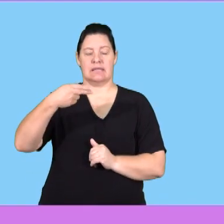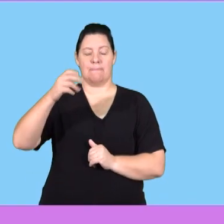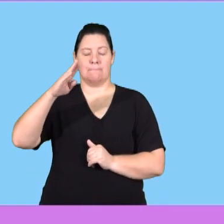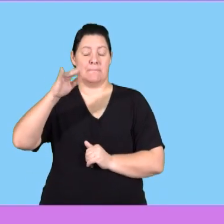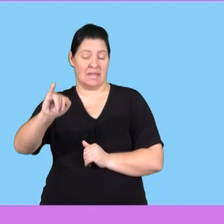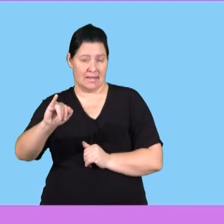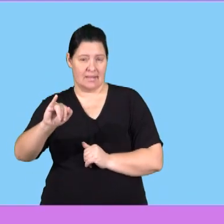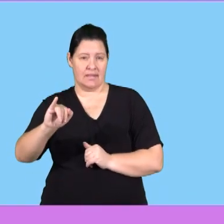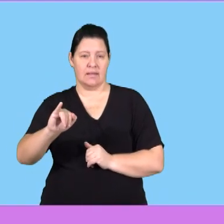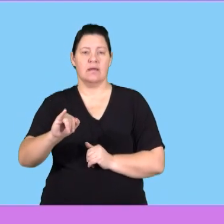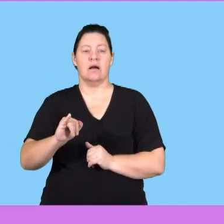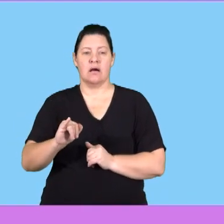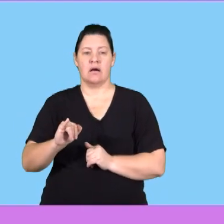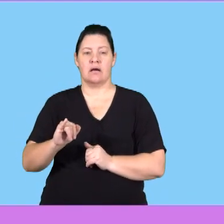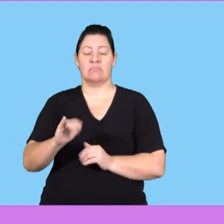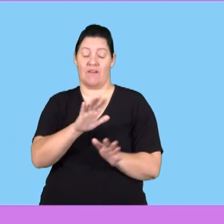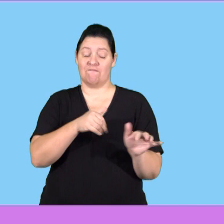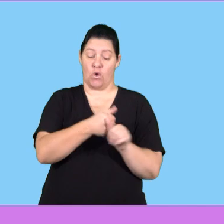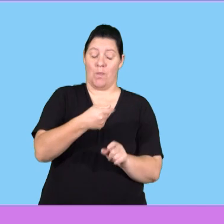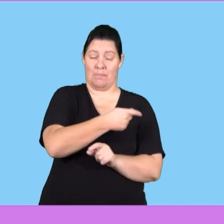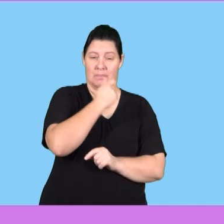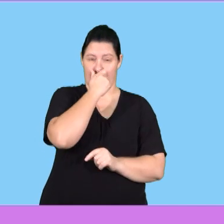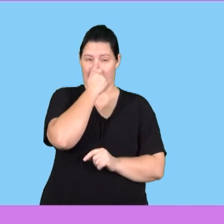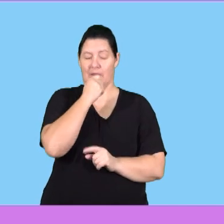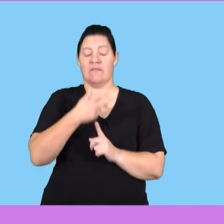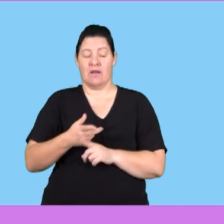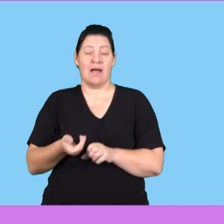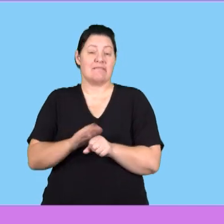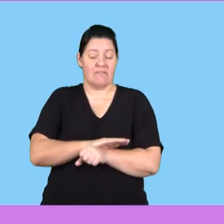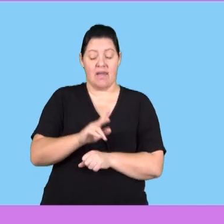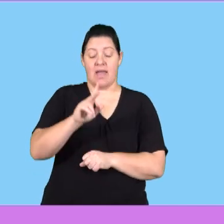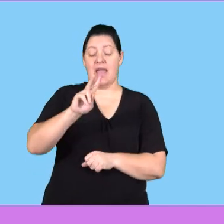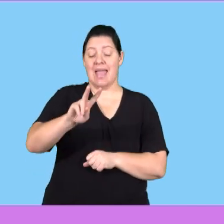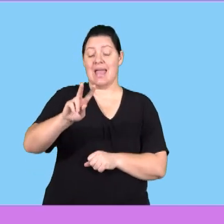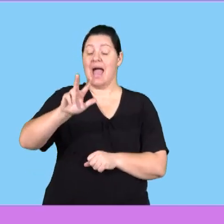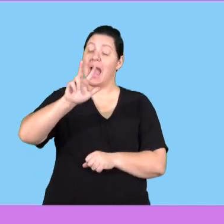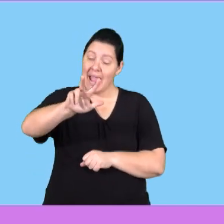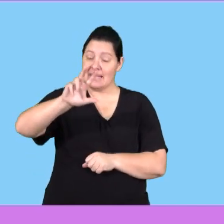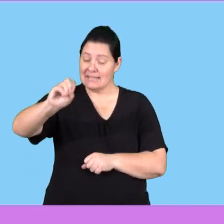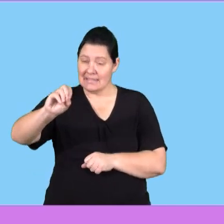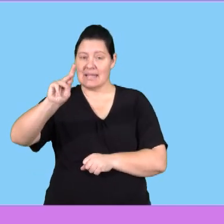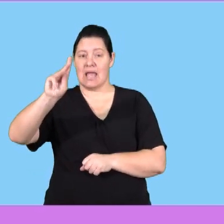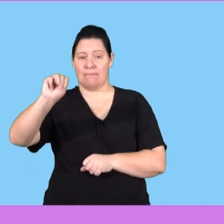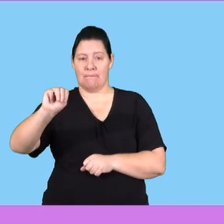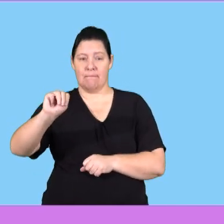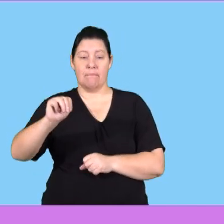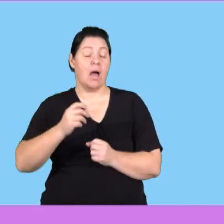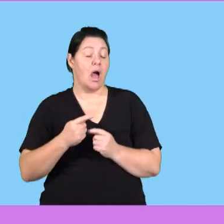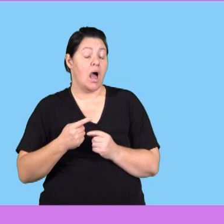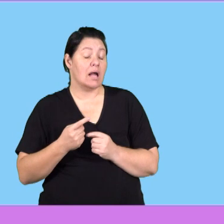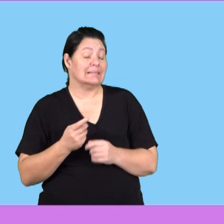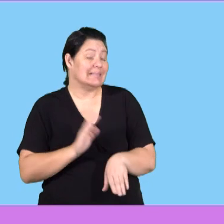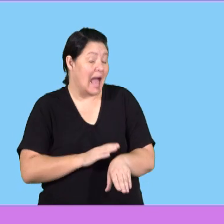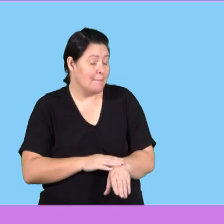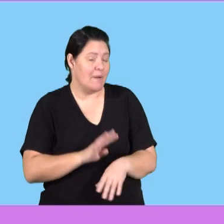question, Thembi has covered, it's a follow-up question actually. Thembi has covered 80 kilometers in 45